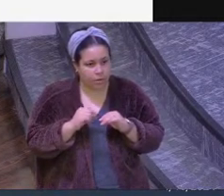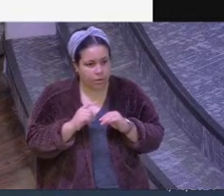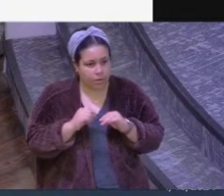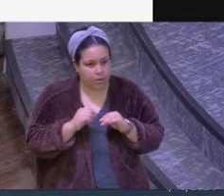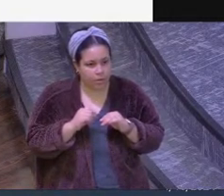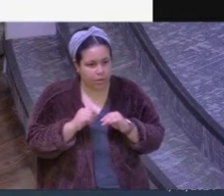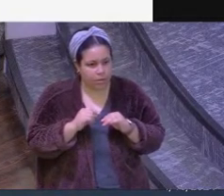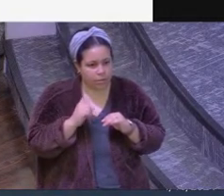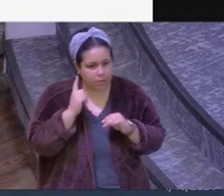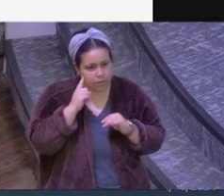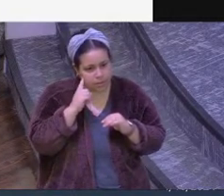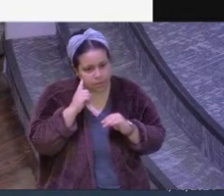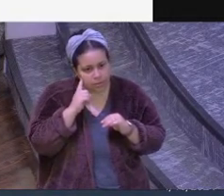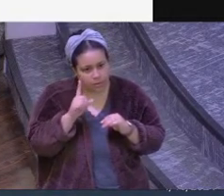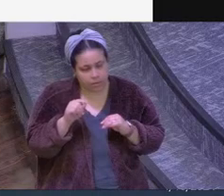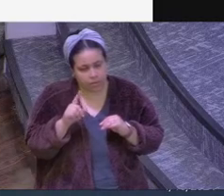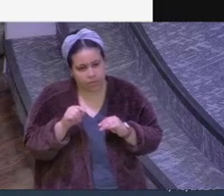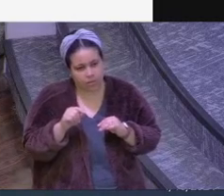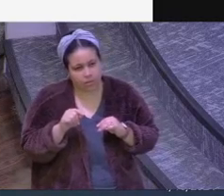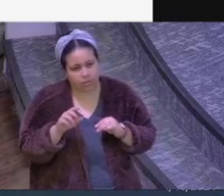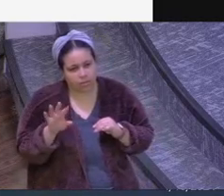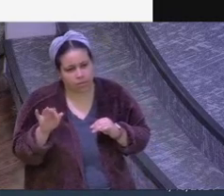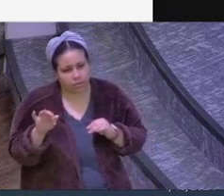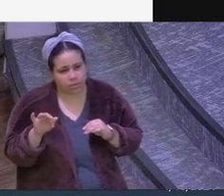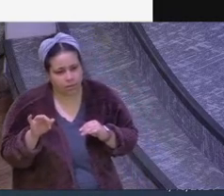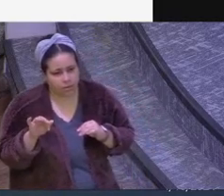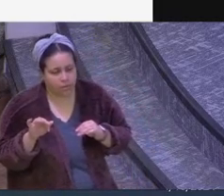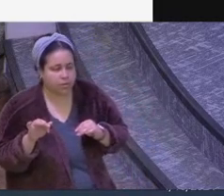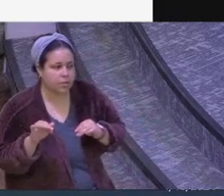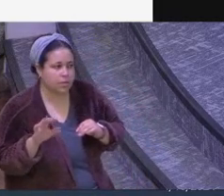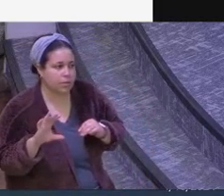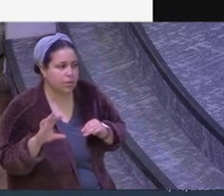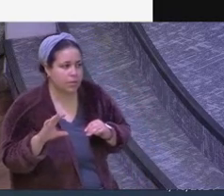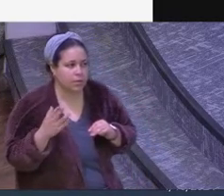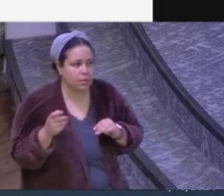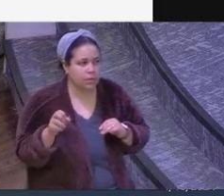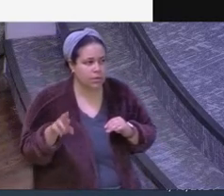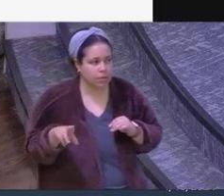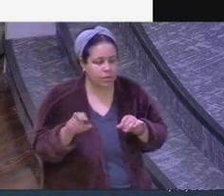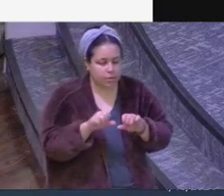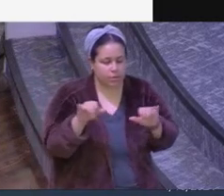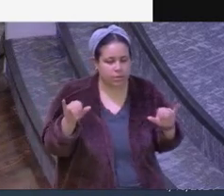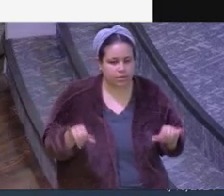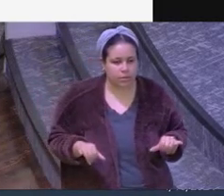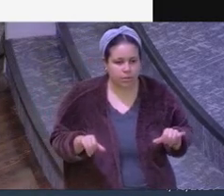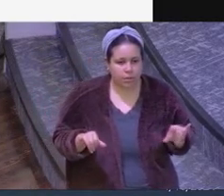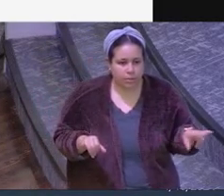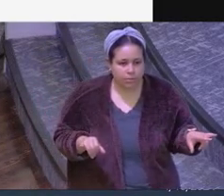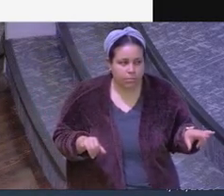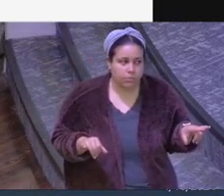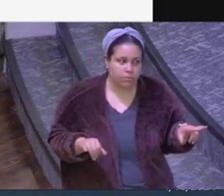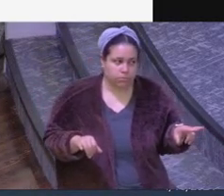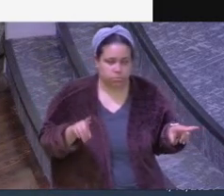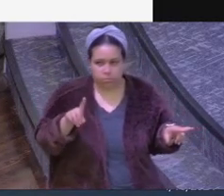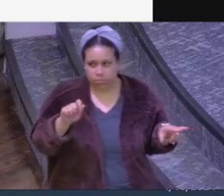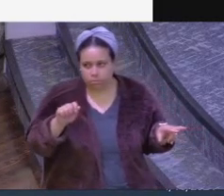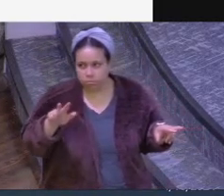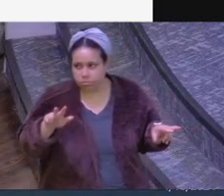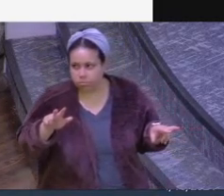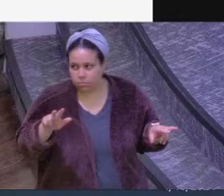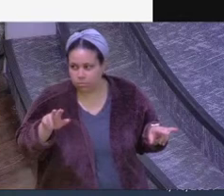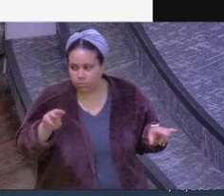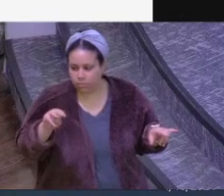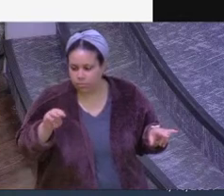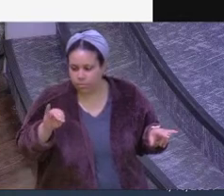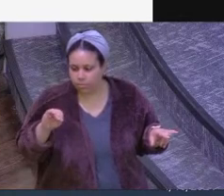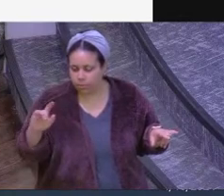think in 2019, I guess it was. We do get a charter system allotment as well, since we are a charter system. So that's about $1.3 million each year. That's